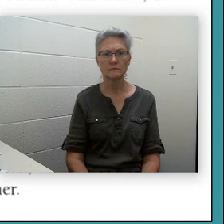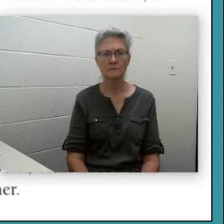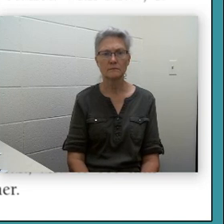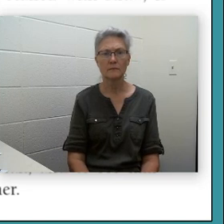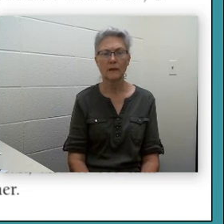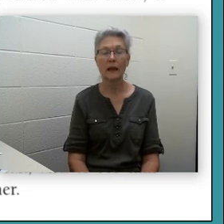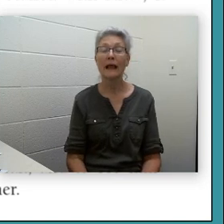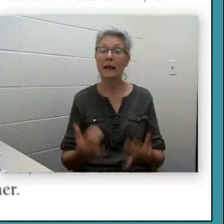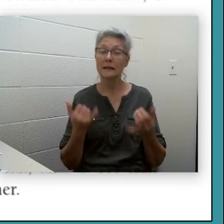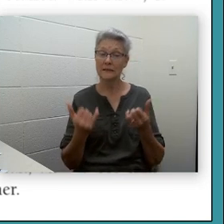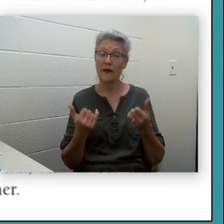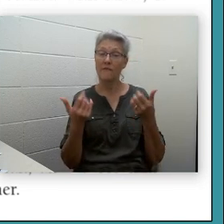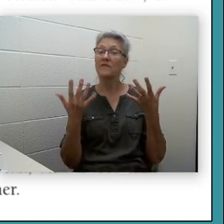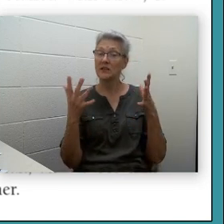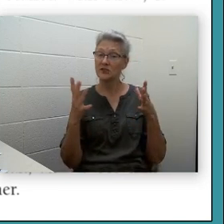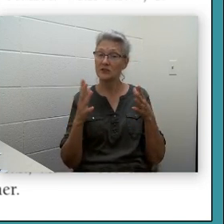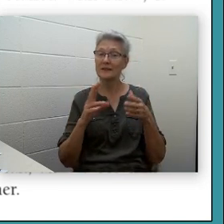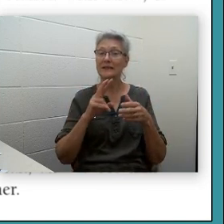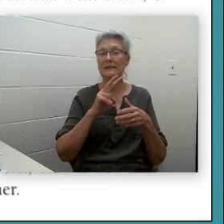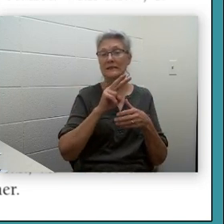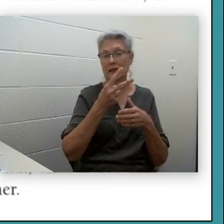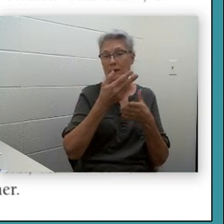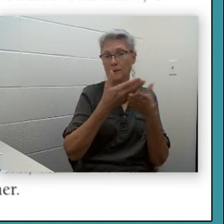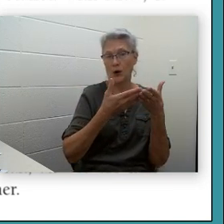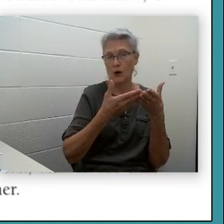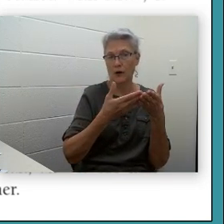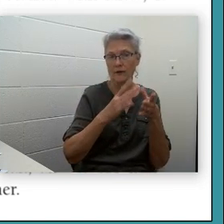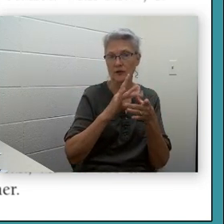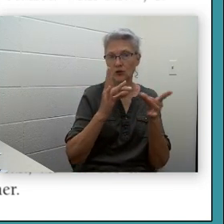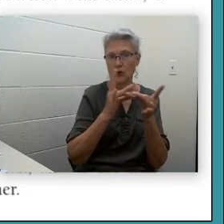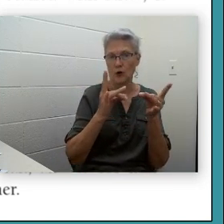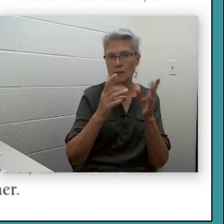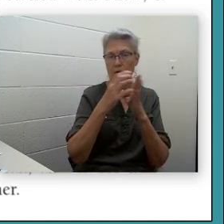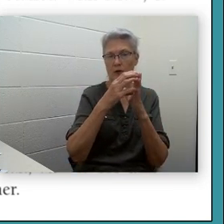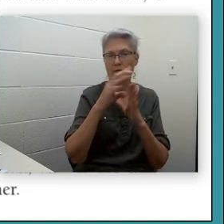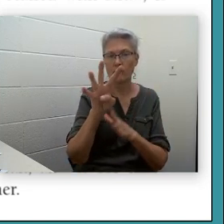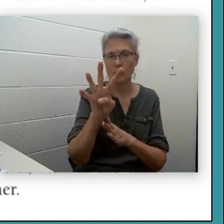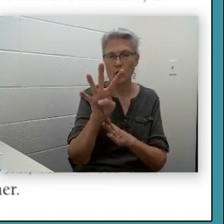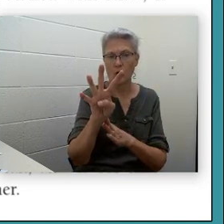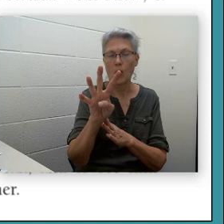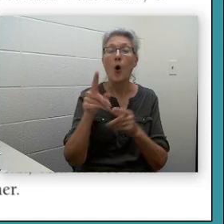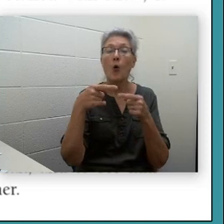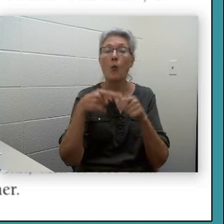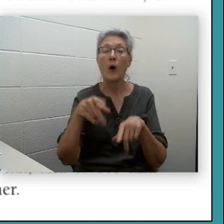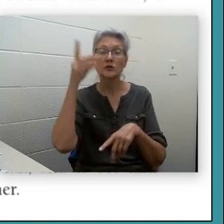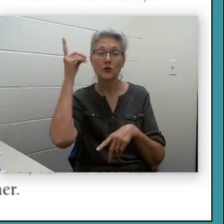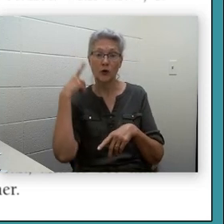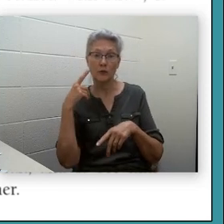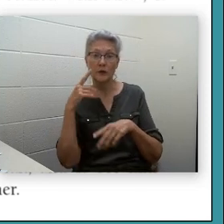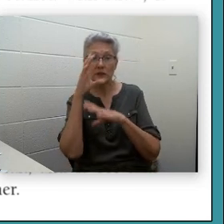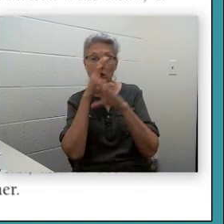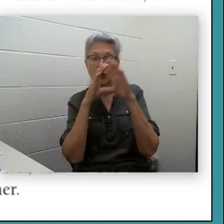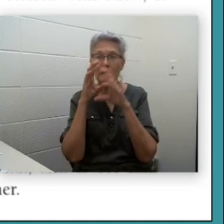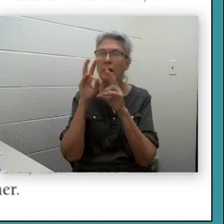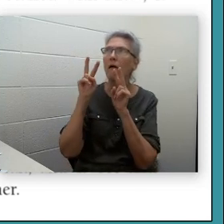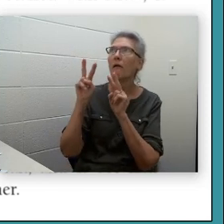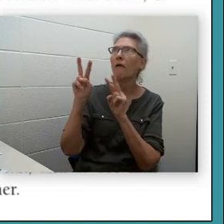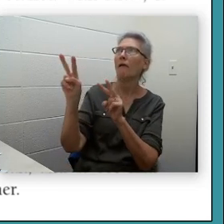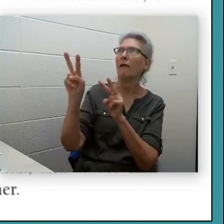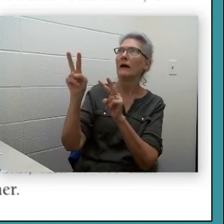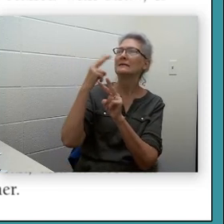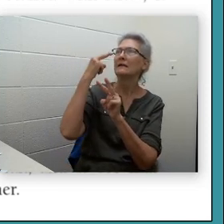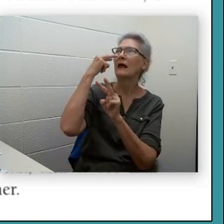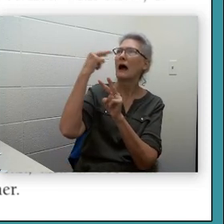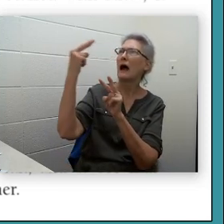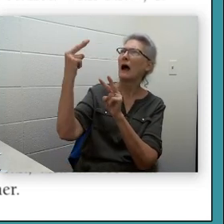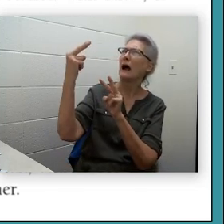Let's now finish the second half of the text. Paragraph 4. While Dorothy was looking earnestly into the